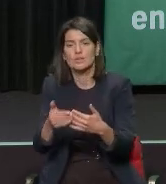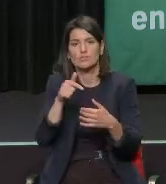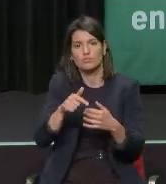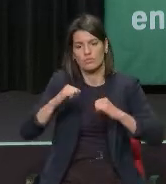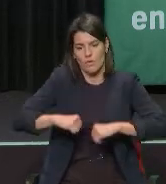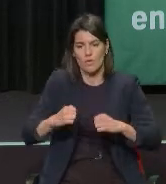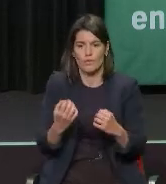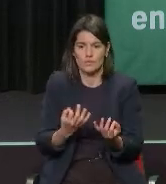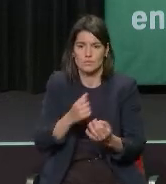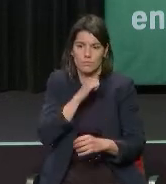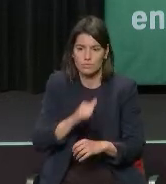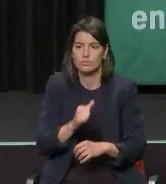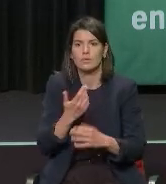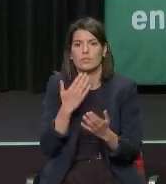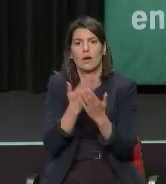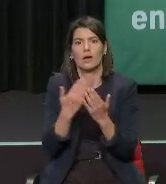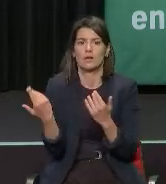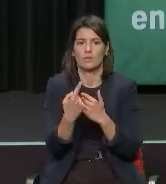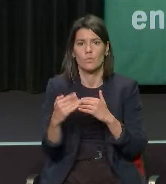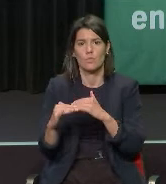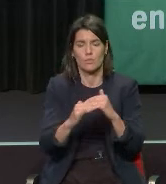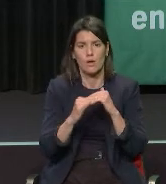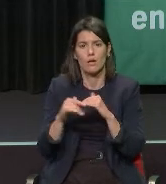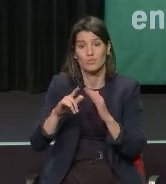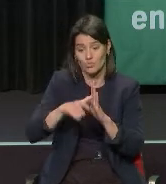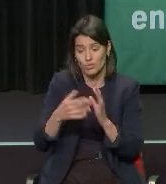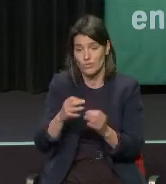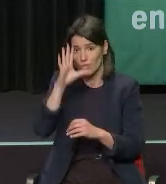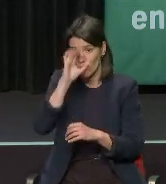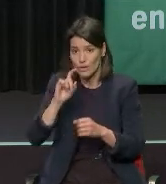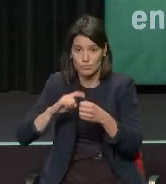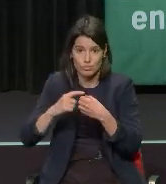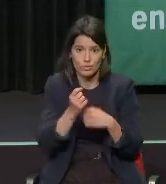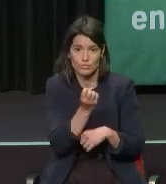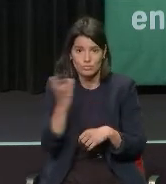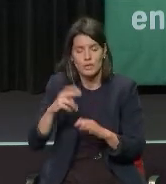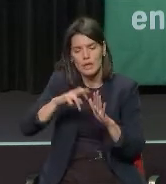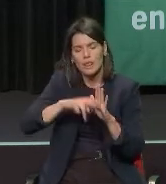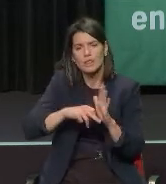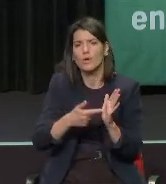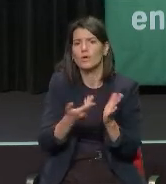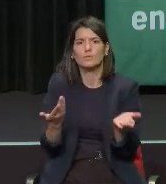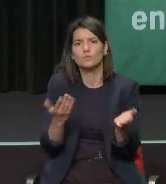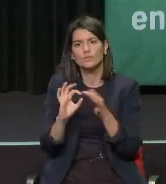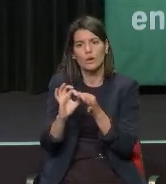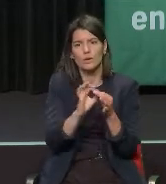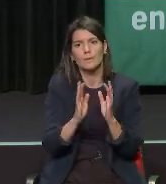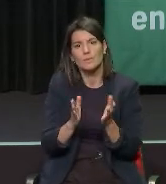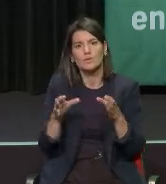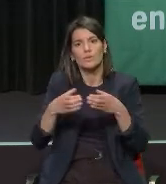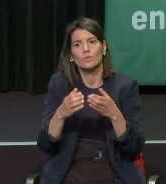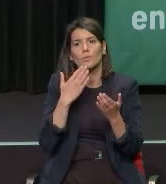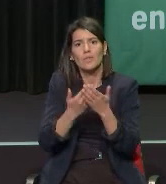Convention and to enhance the uptake of these products by the governments in their reporting, we need to bring in to this group also